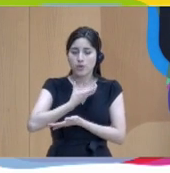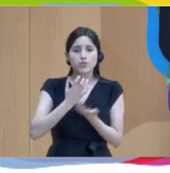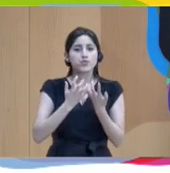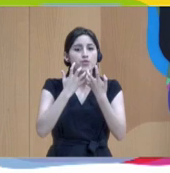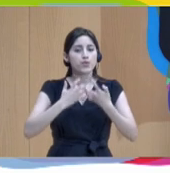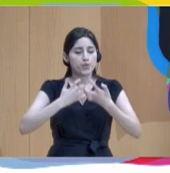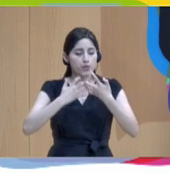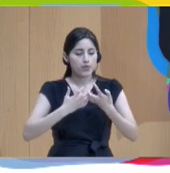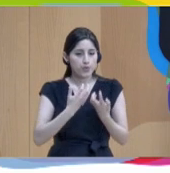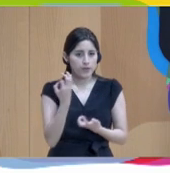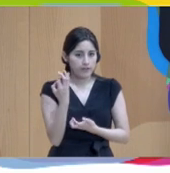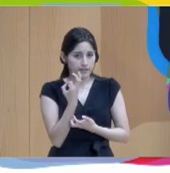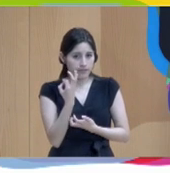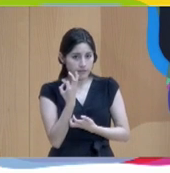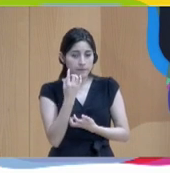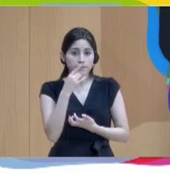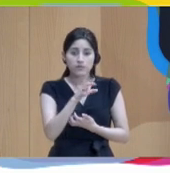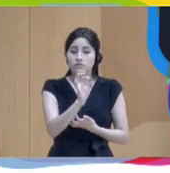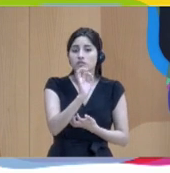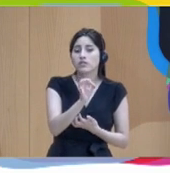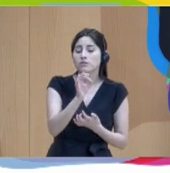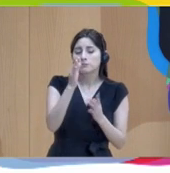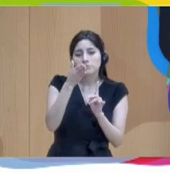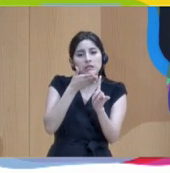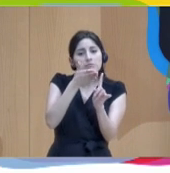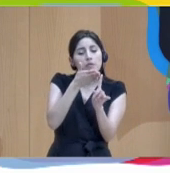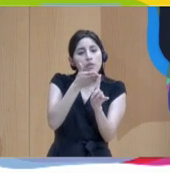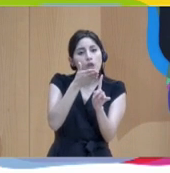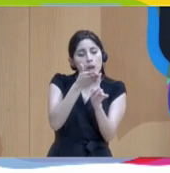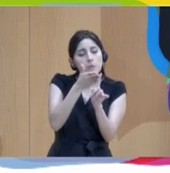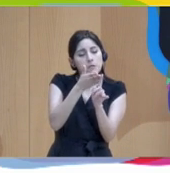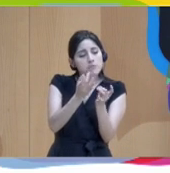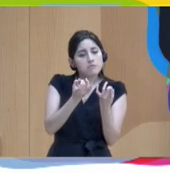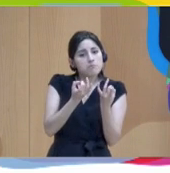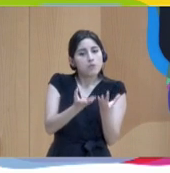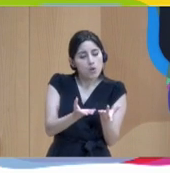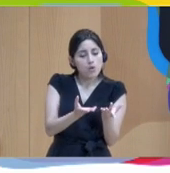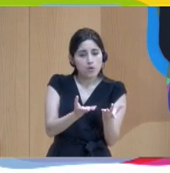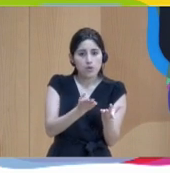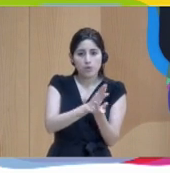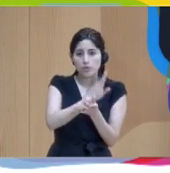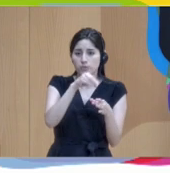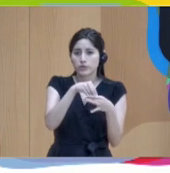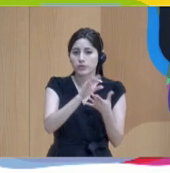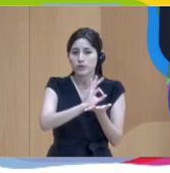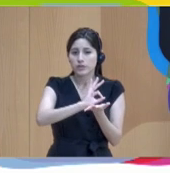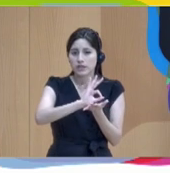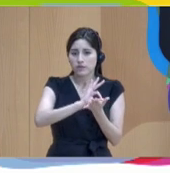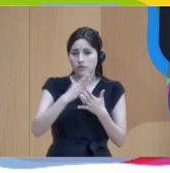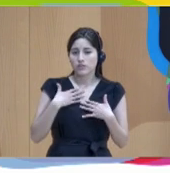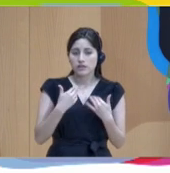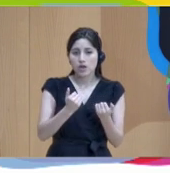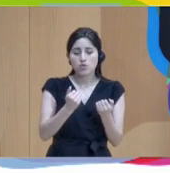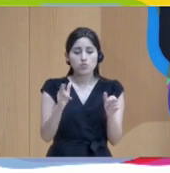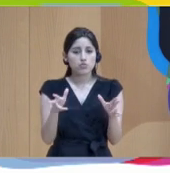when we are on the social and health services. So, there is two kinds of earlier interventions that we